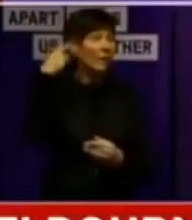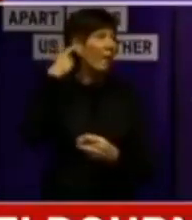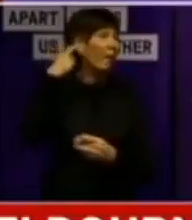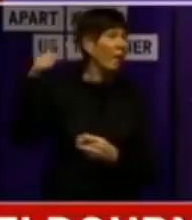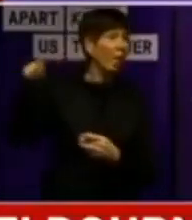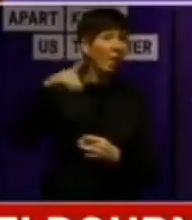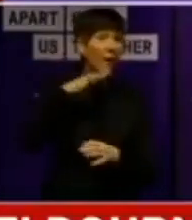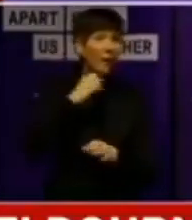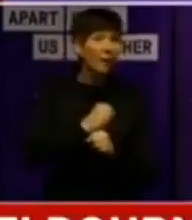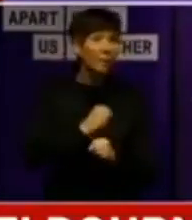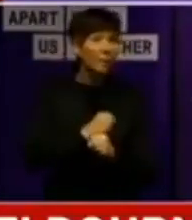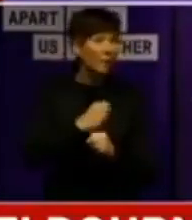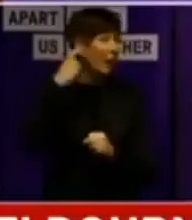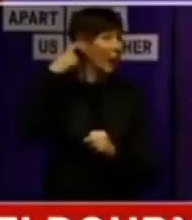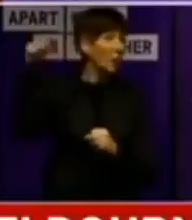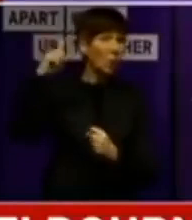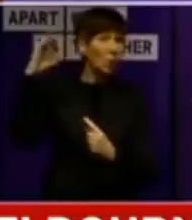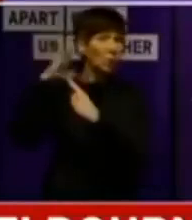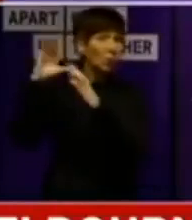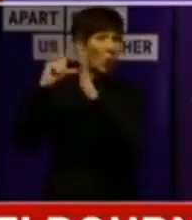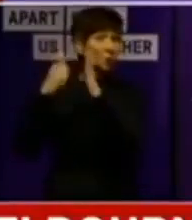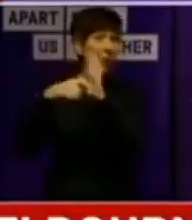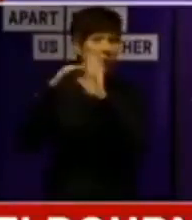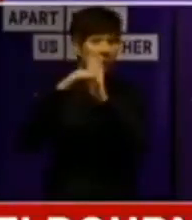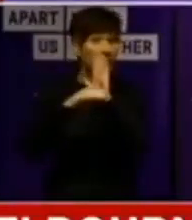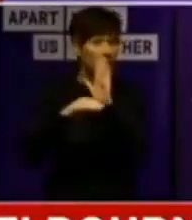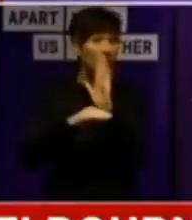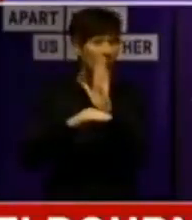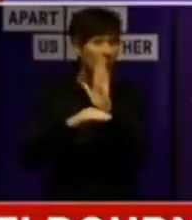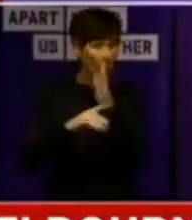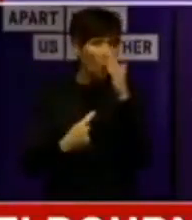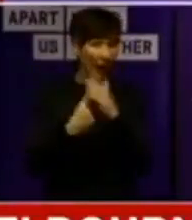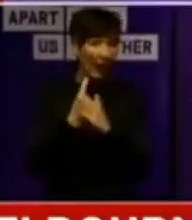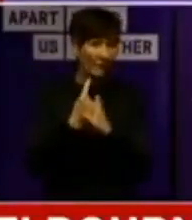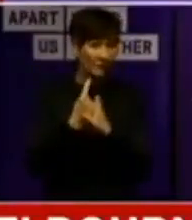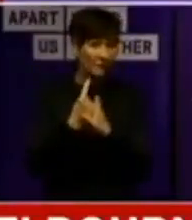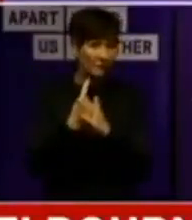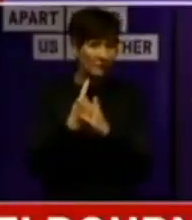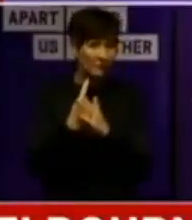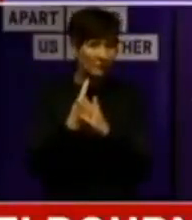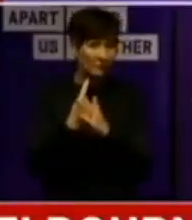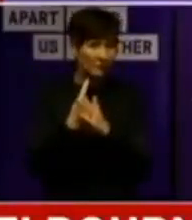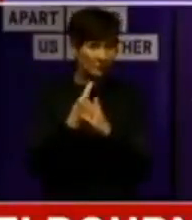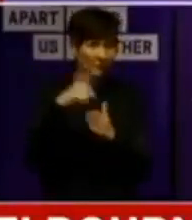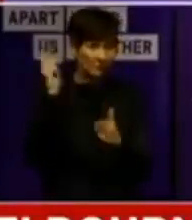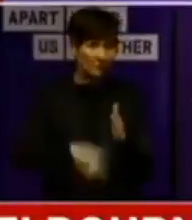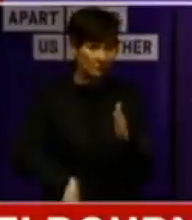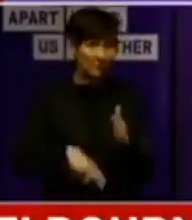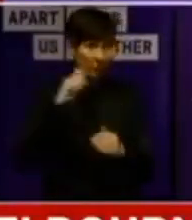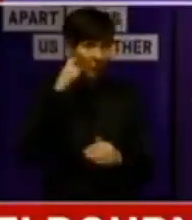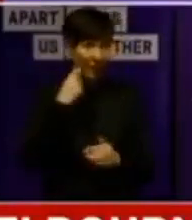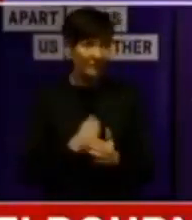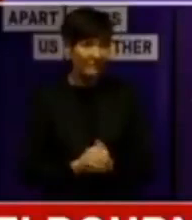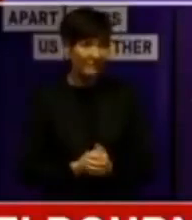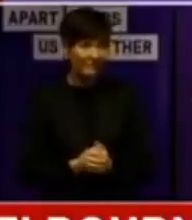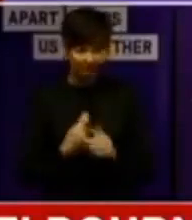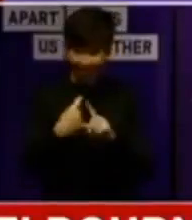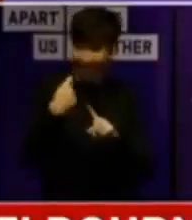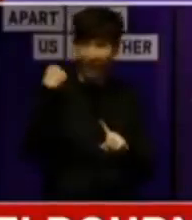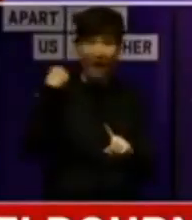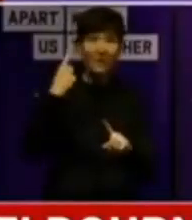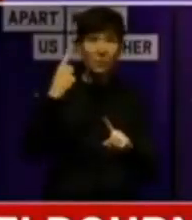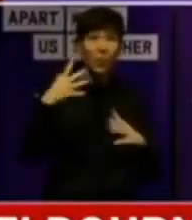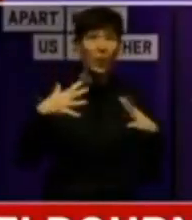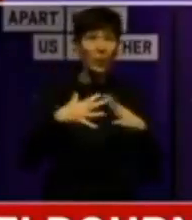really clear on that. In the last week, we've seen a trend, an emergence, if you like, of groups of people,